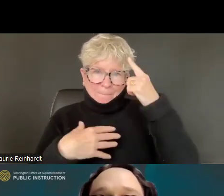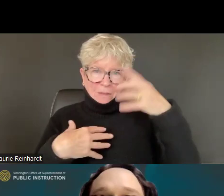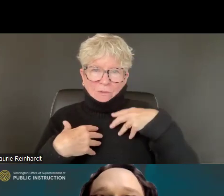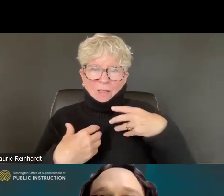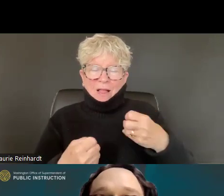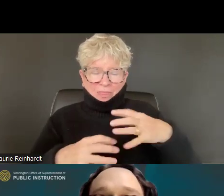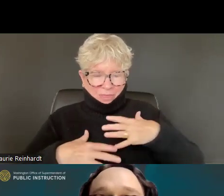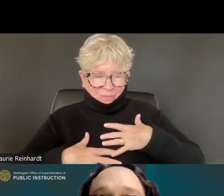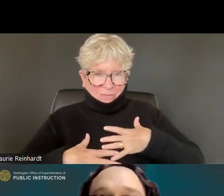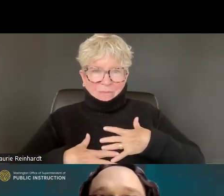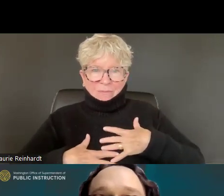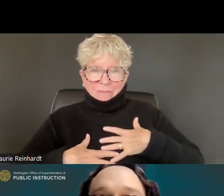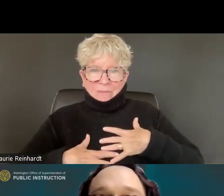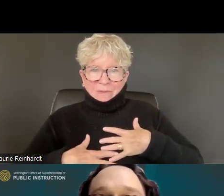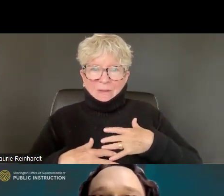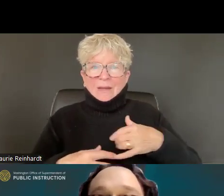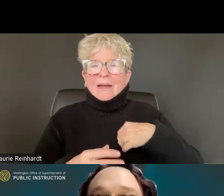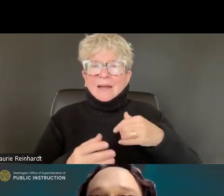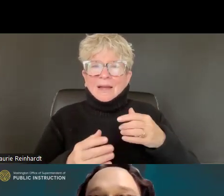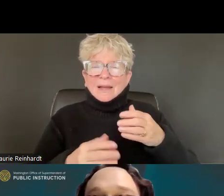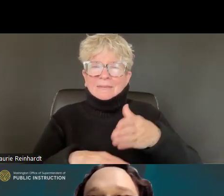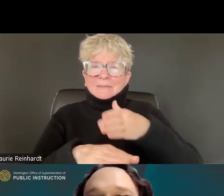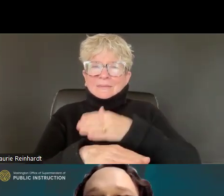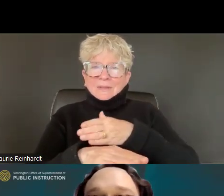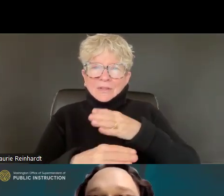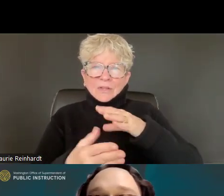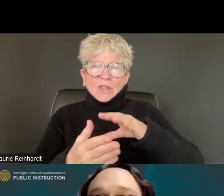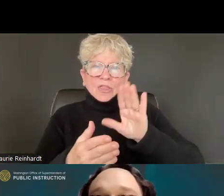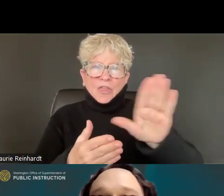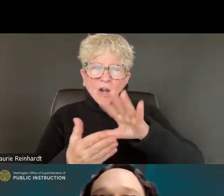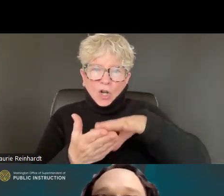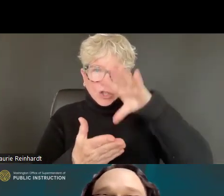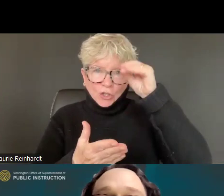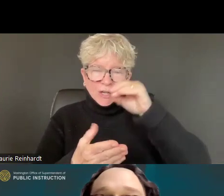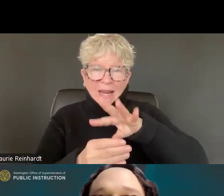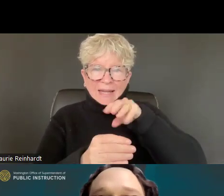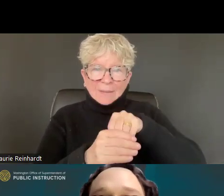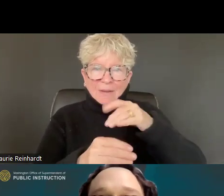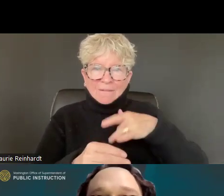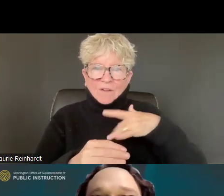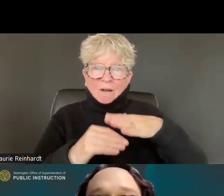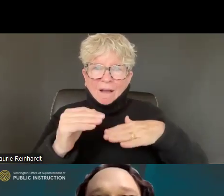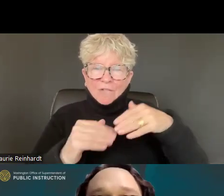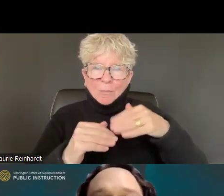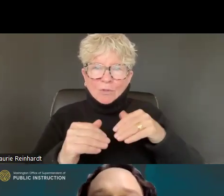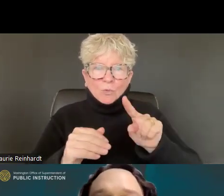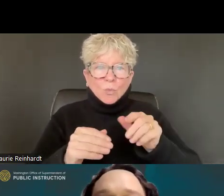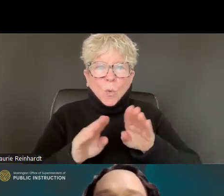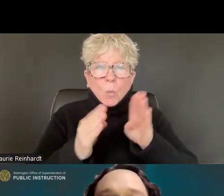well-being. It could enhance their student learning, attendance, and engagement, feeling comfortable to ask questions, learn in the